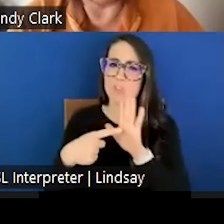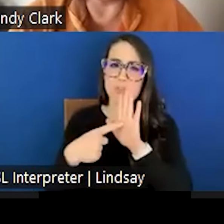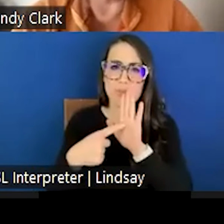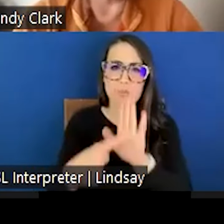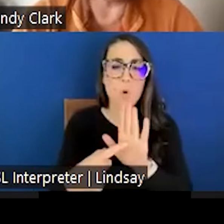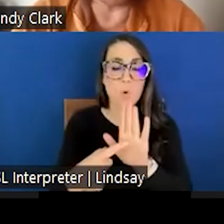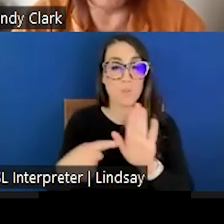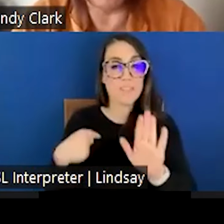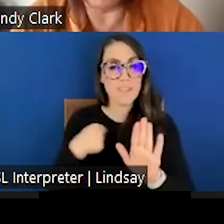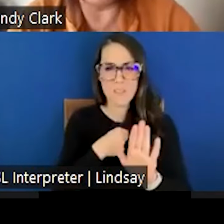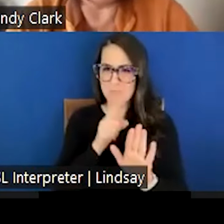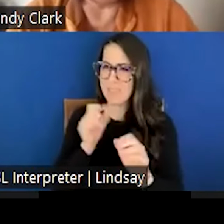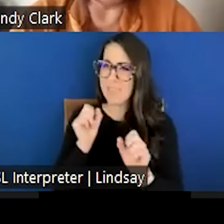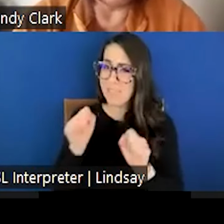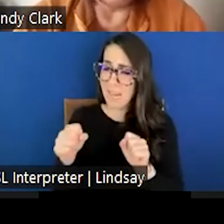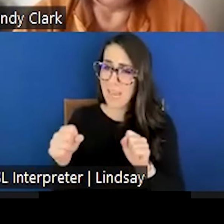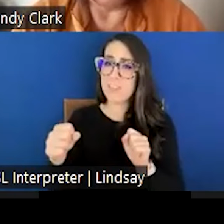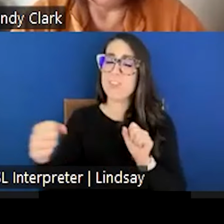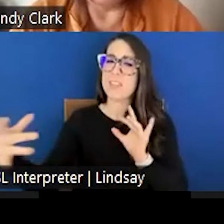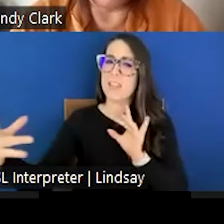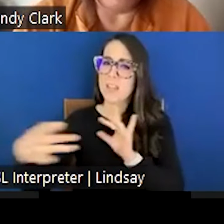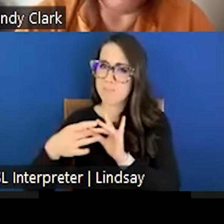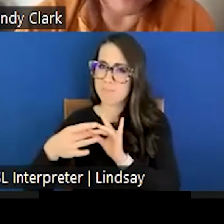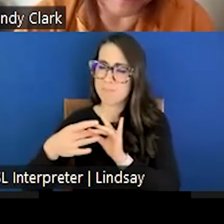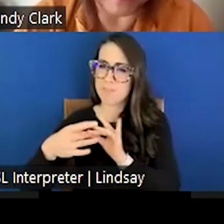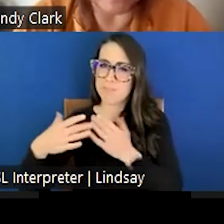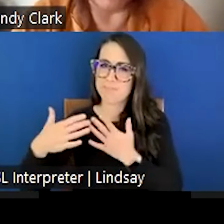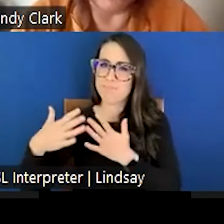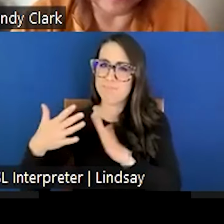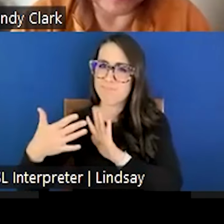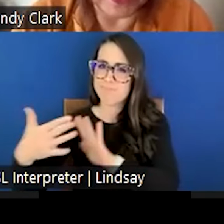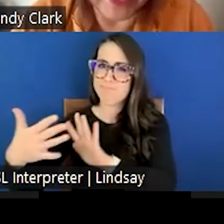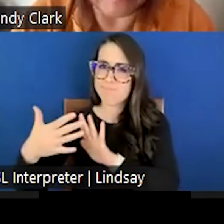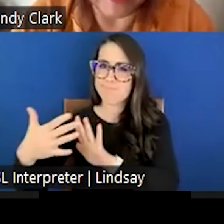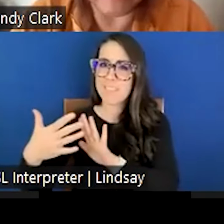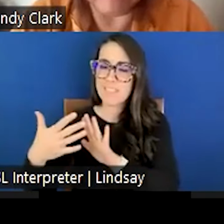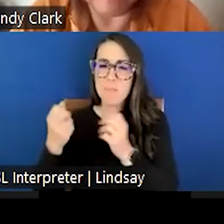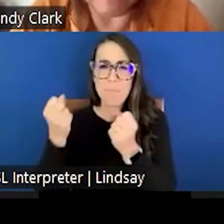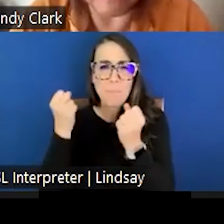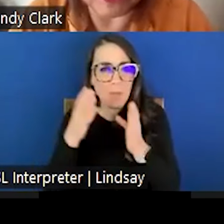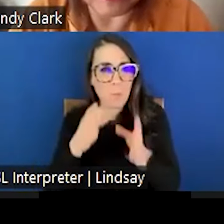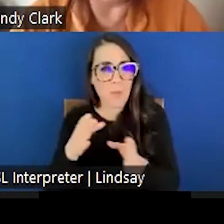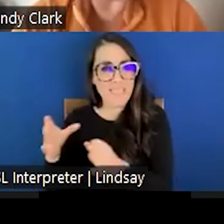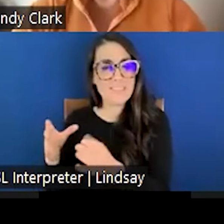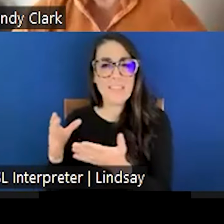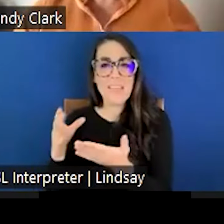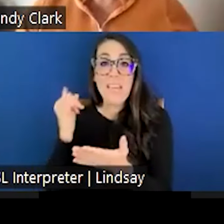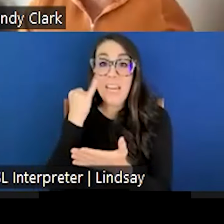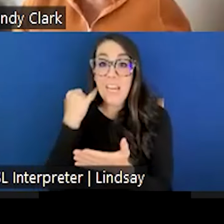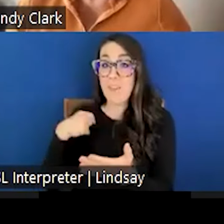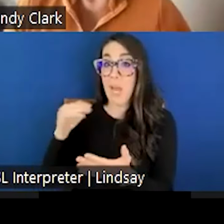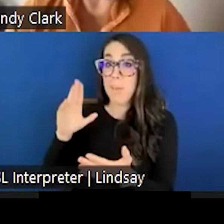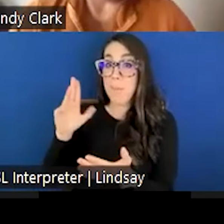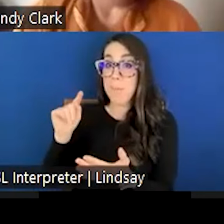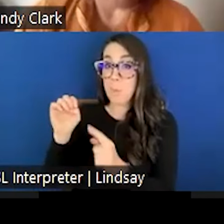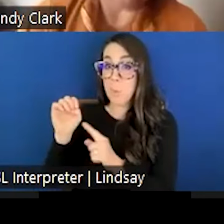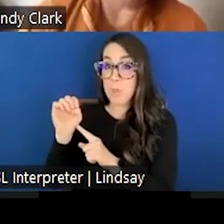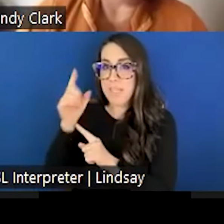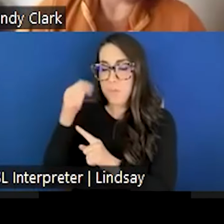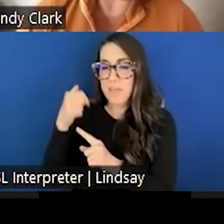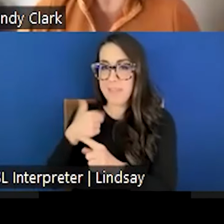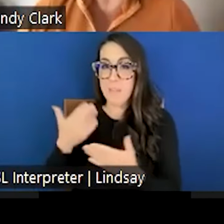can stay connected in so many ways. And if I'm mute, it's because I'm really trying to gather my emotions. So